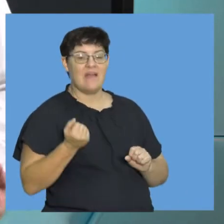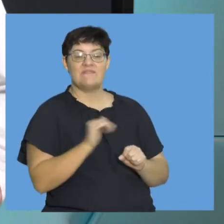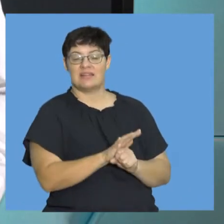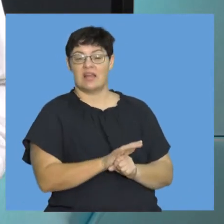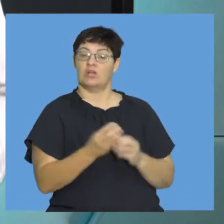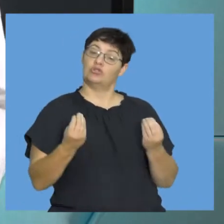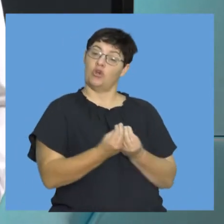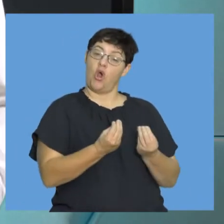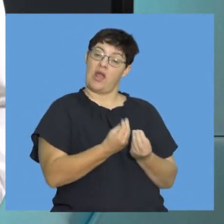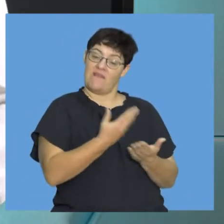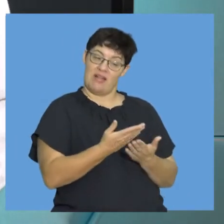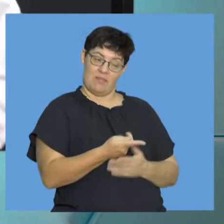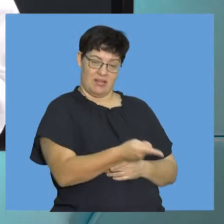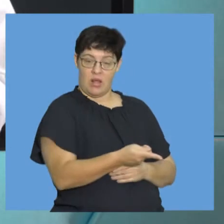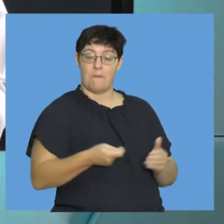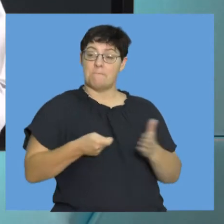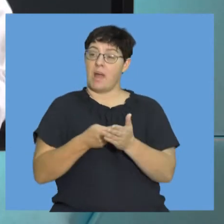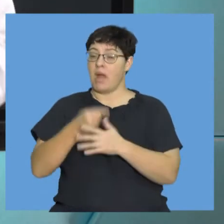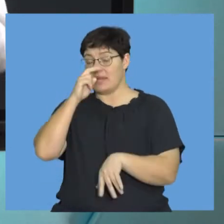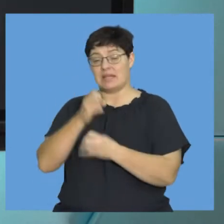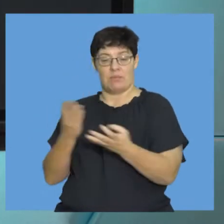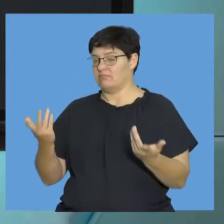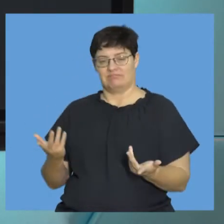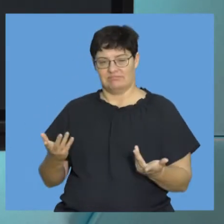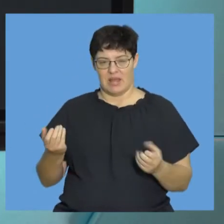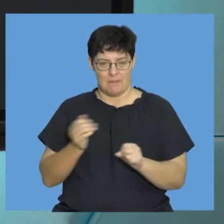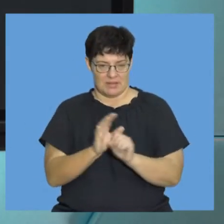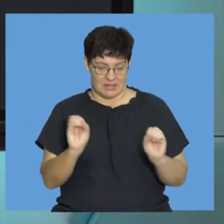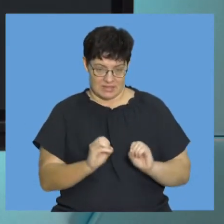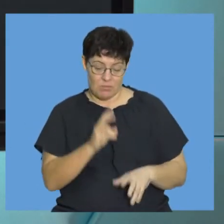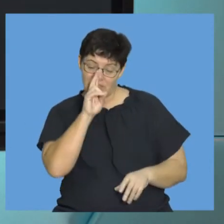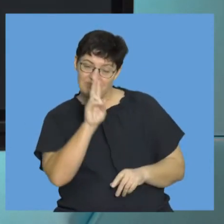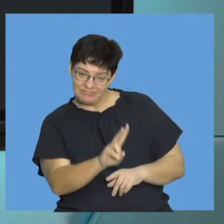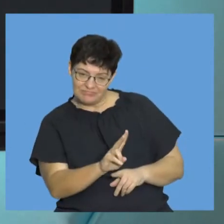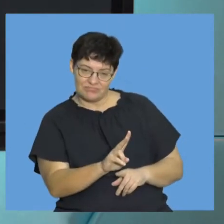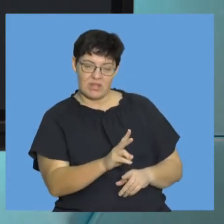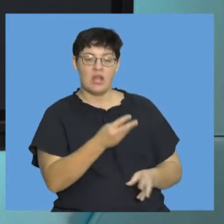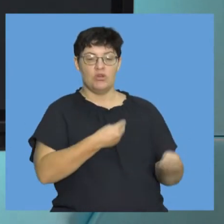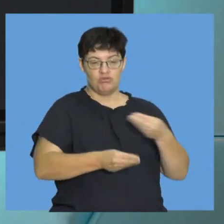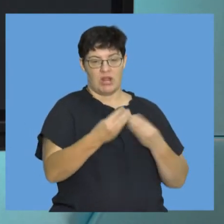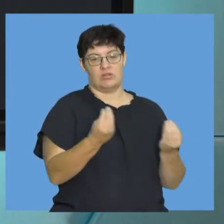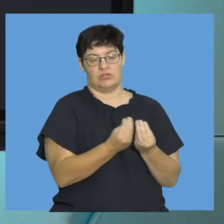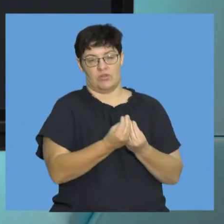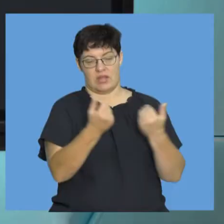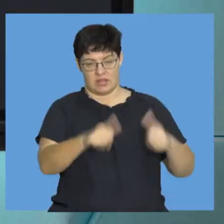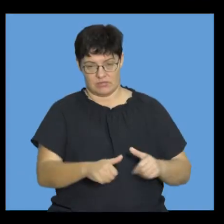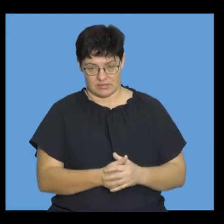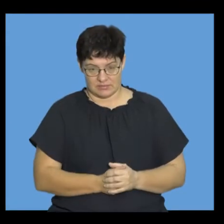stock that we need to buy. So clearly, guys, you need to look at your trading stock account. This one here.